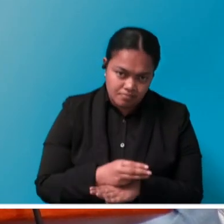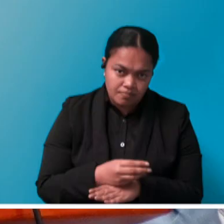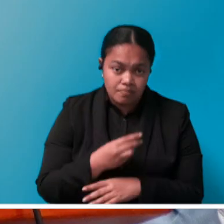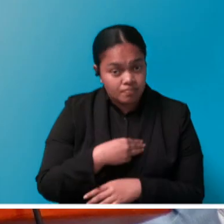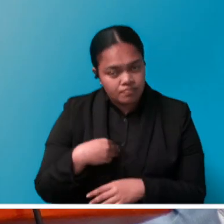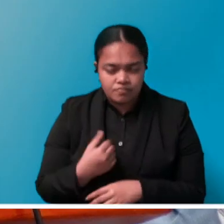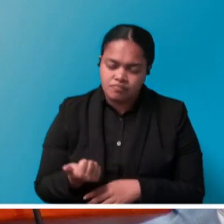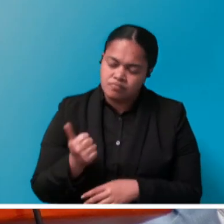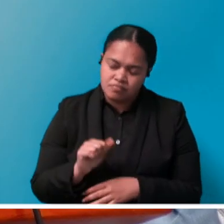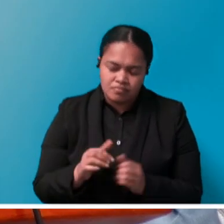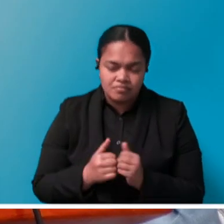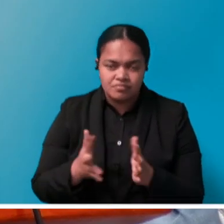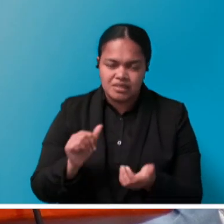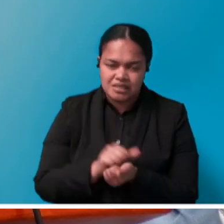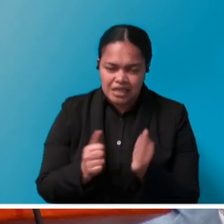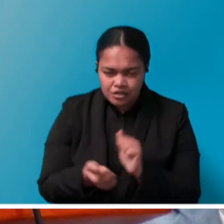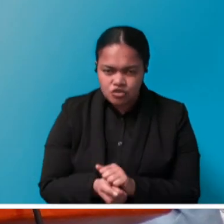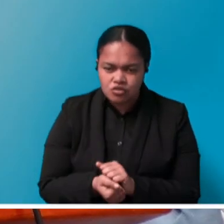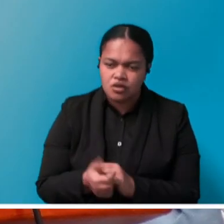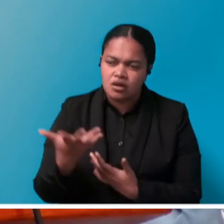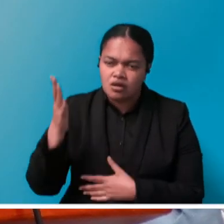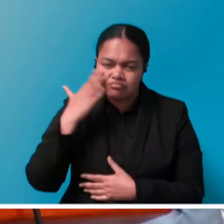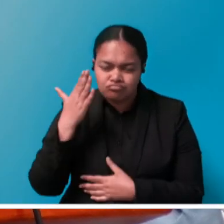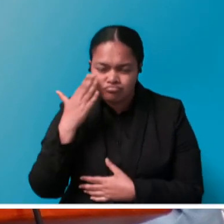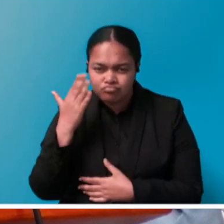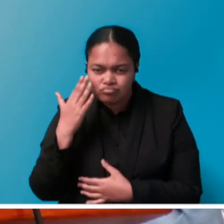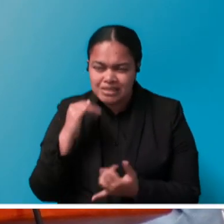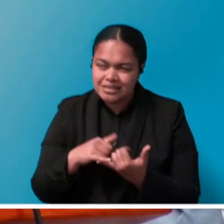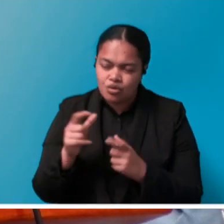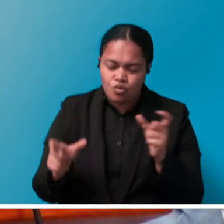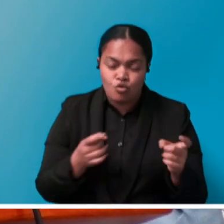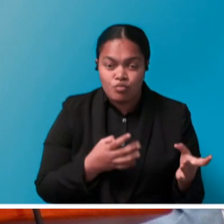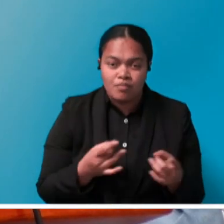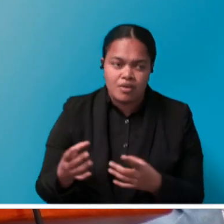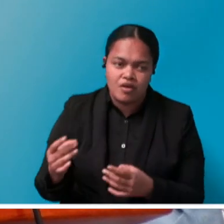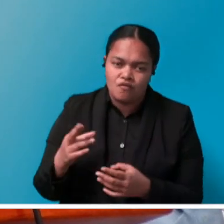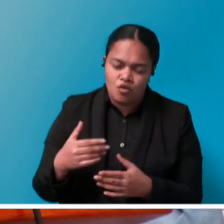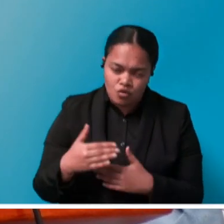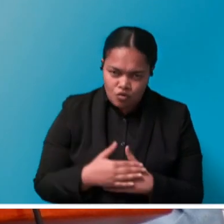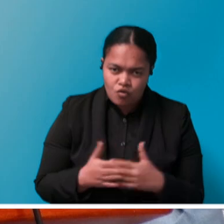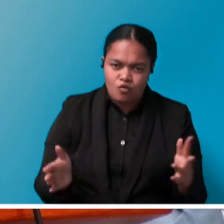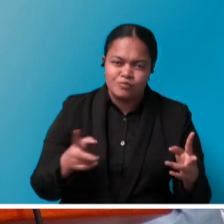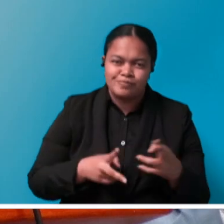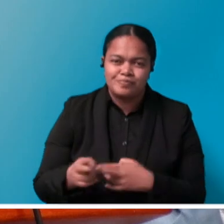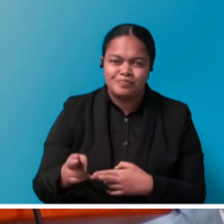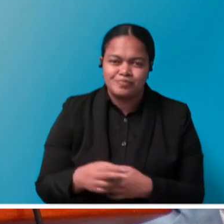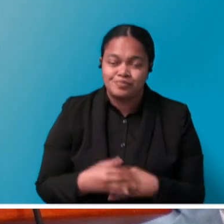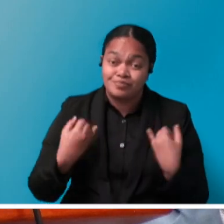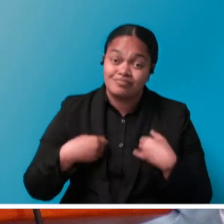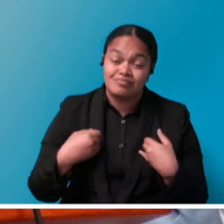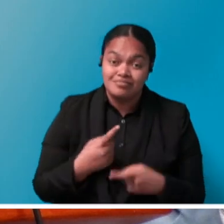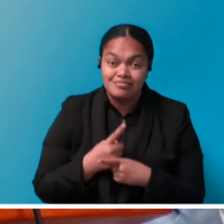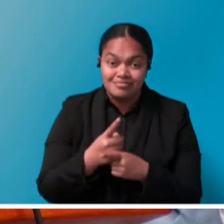begun awareness sessions with stakeholders to prepare for the rollout. The implementation guidelines have already